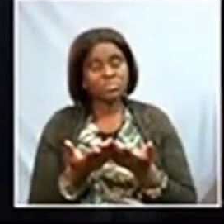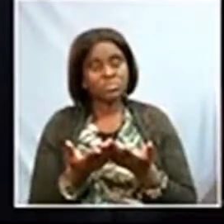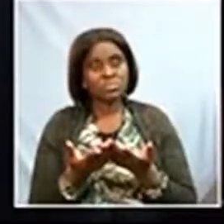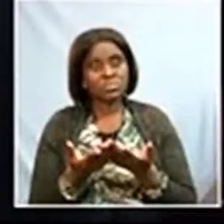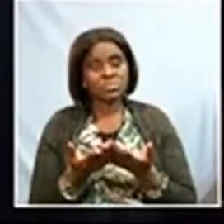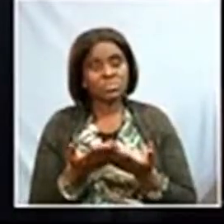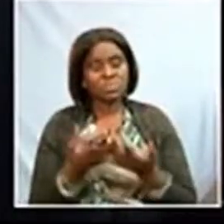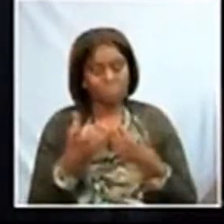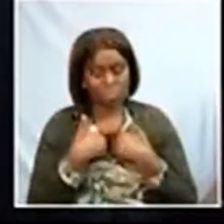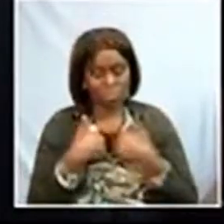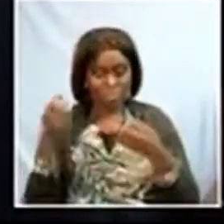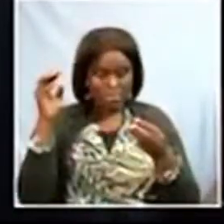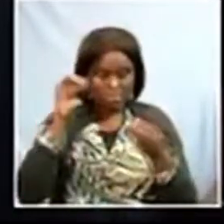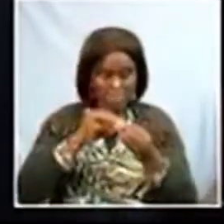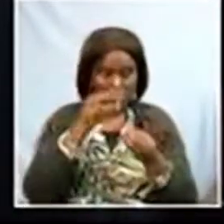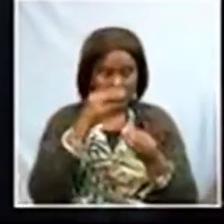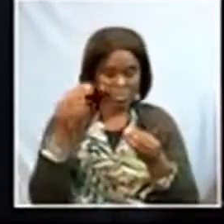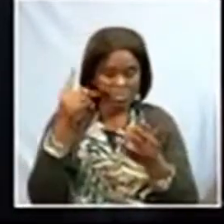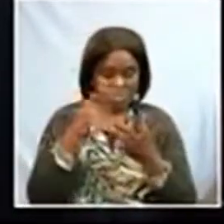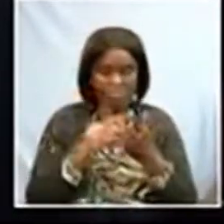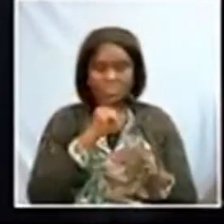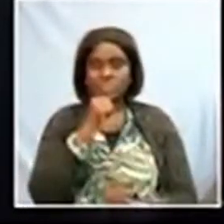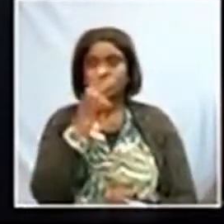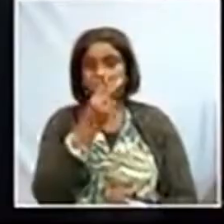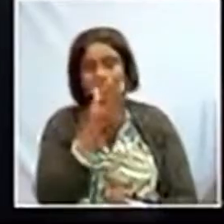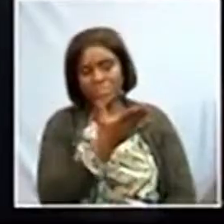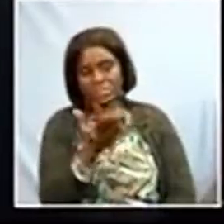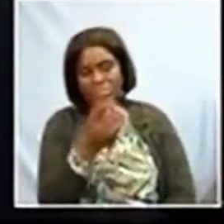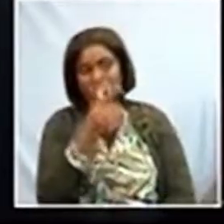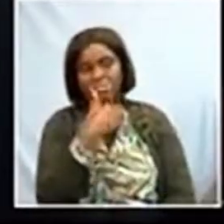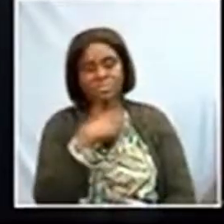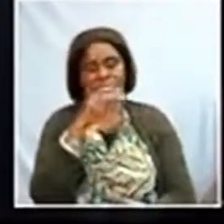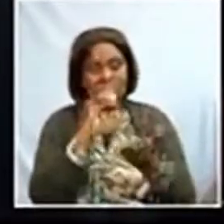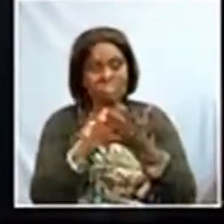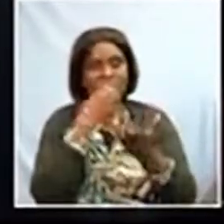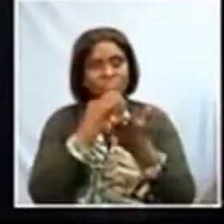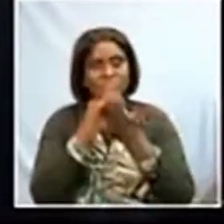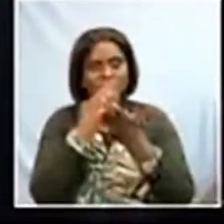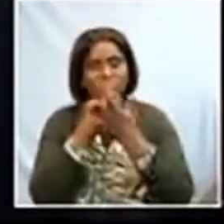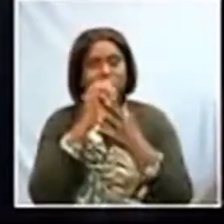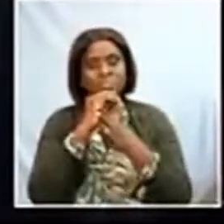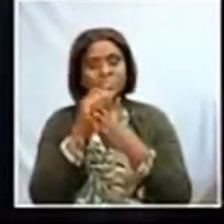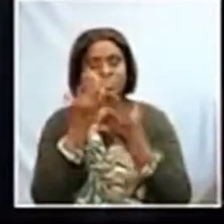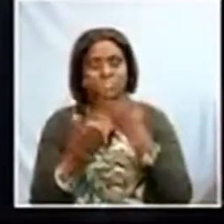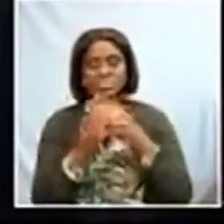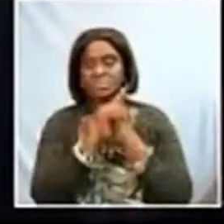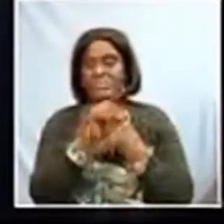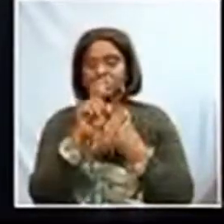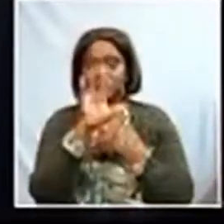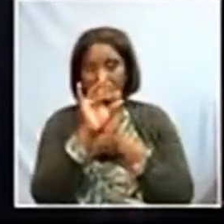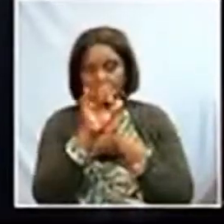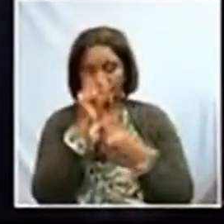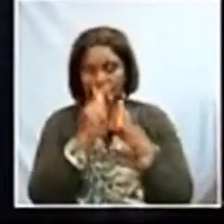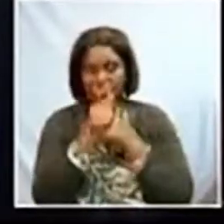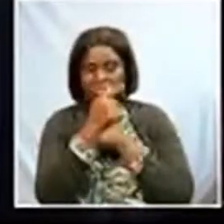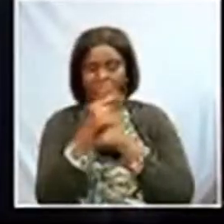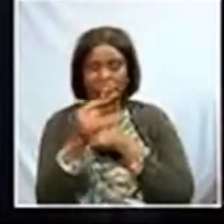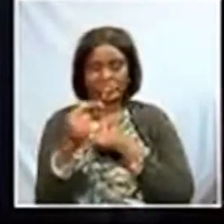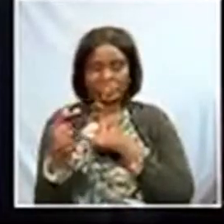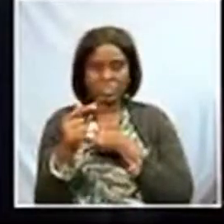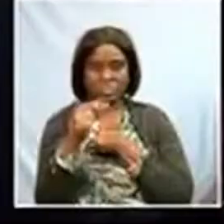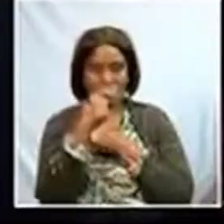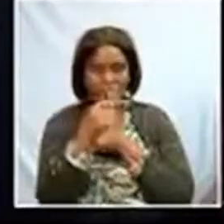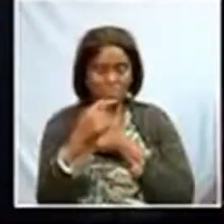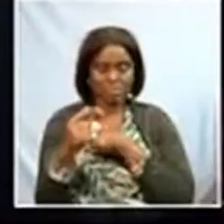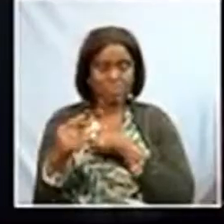Was there additional material that we're not seeing? You haven't put the evidence, or the 108, because the